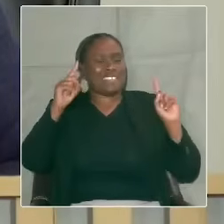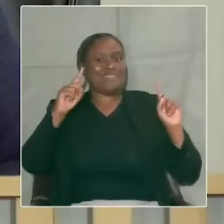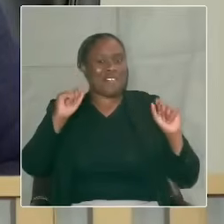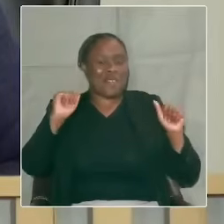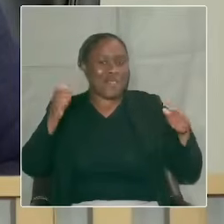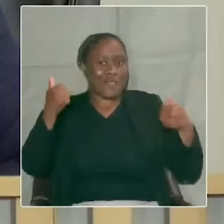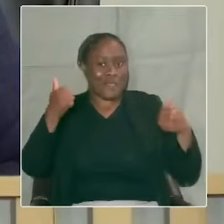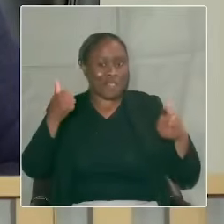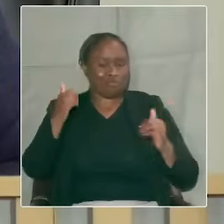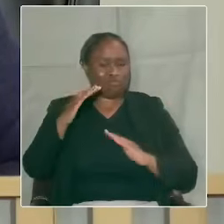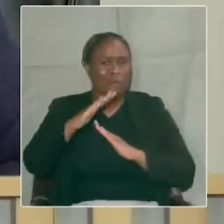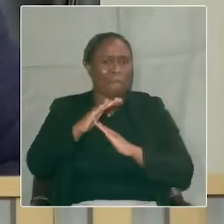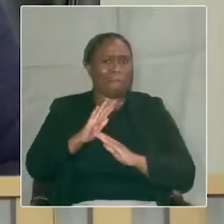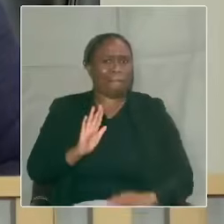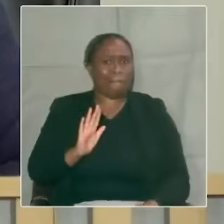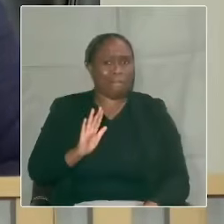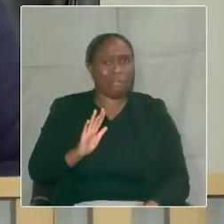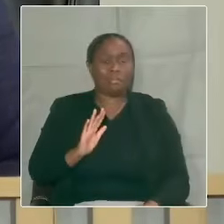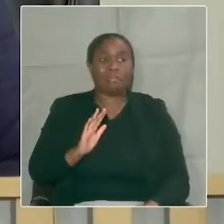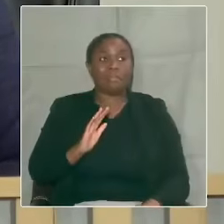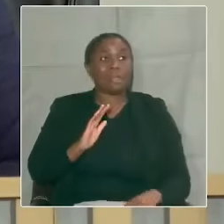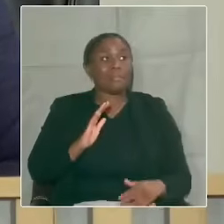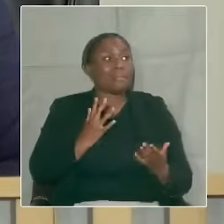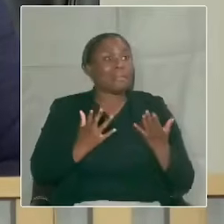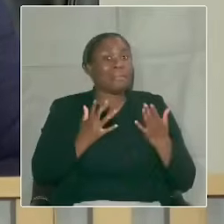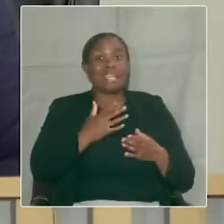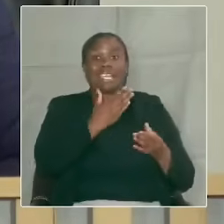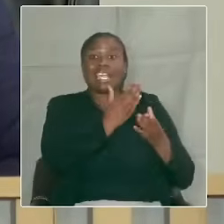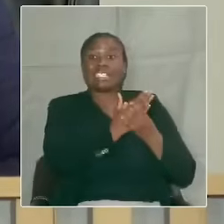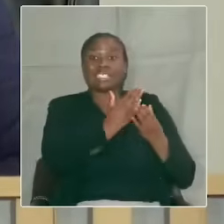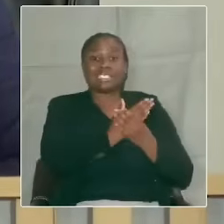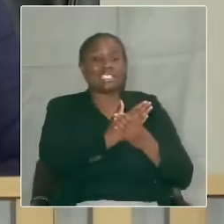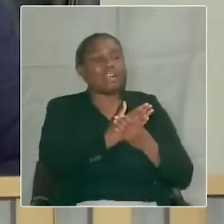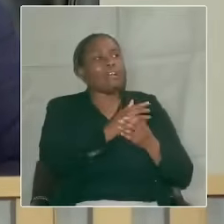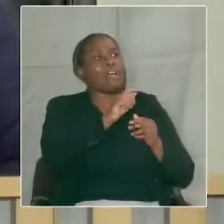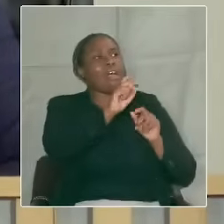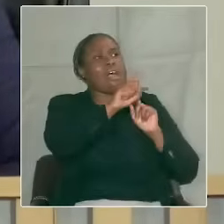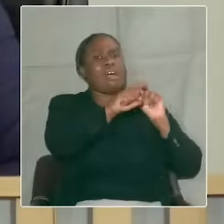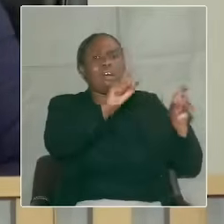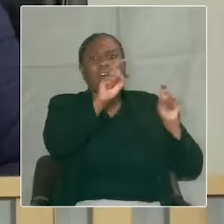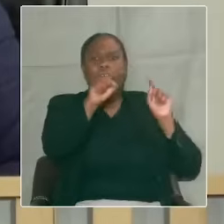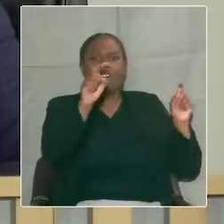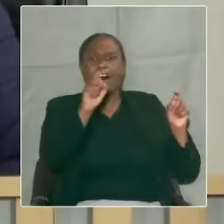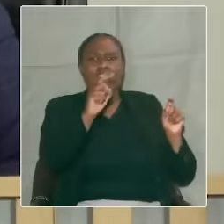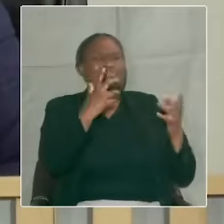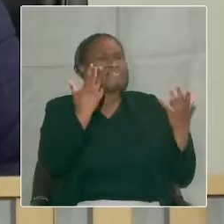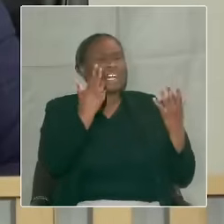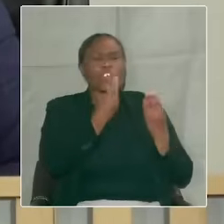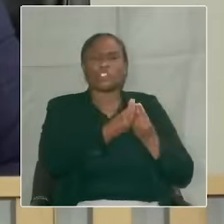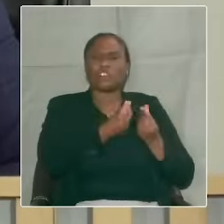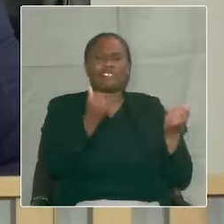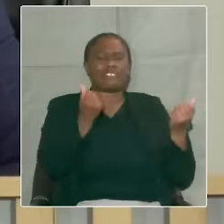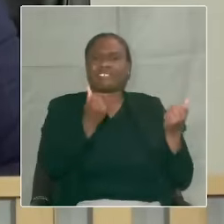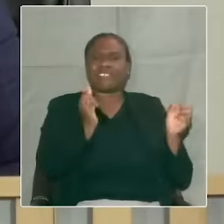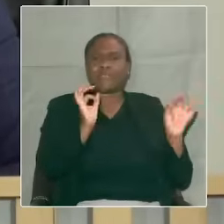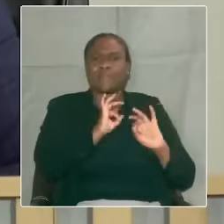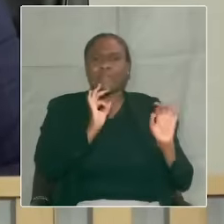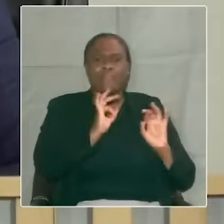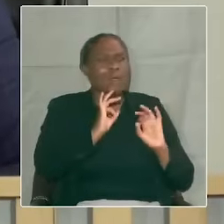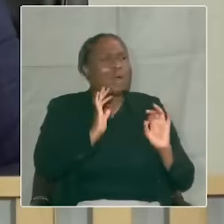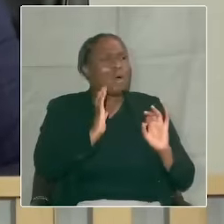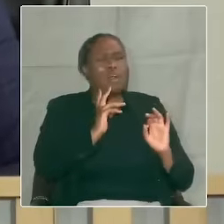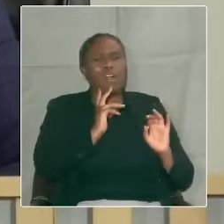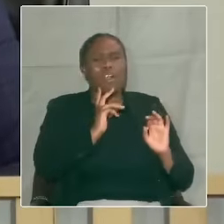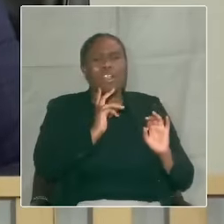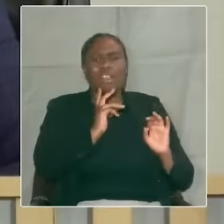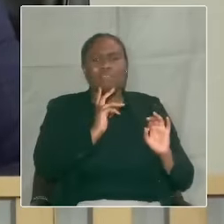sometime cases that would have been closed as either become cold case or they are not resolved.